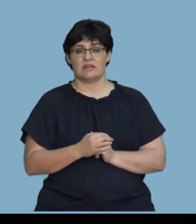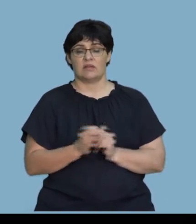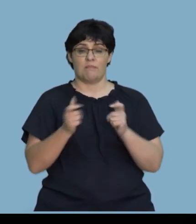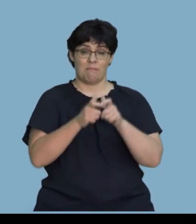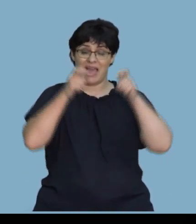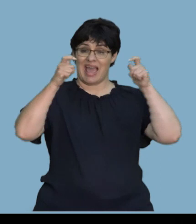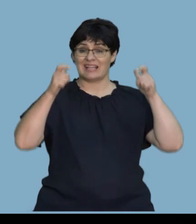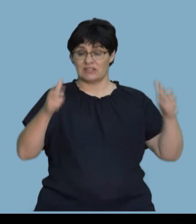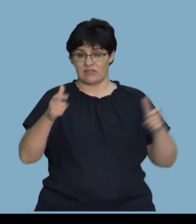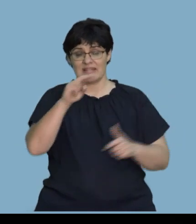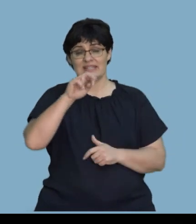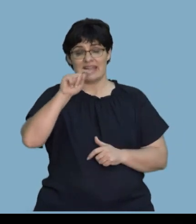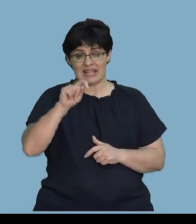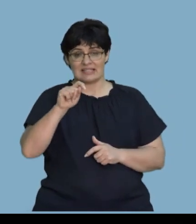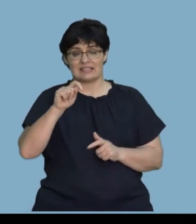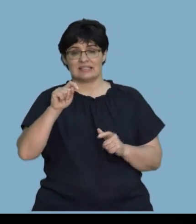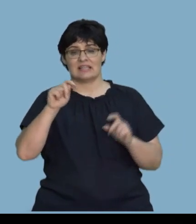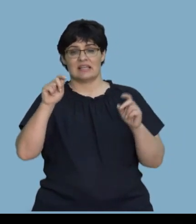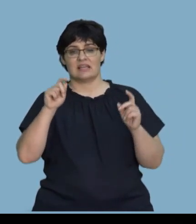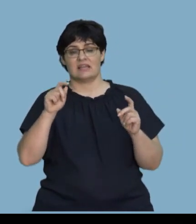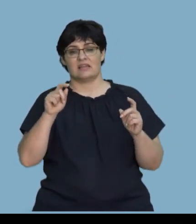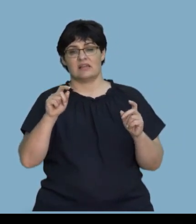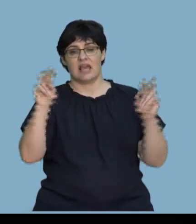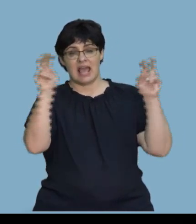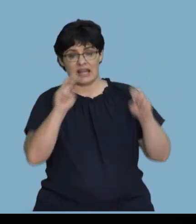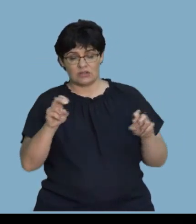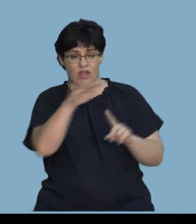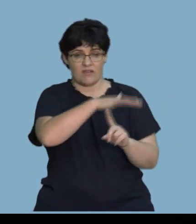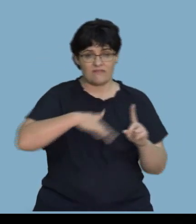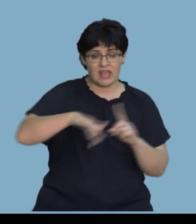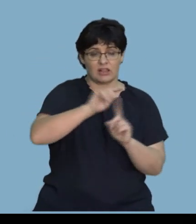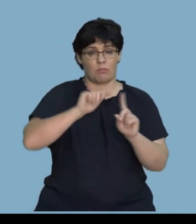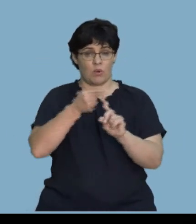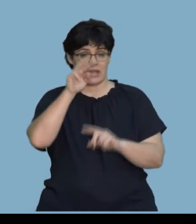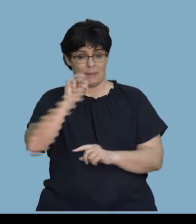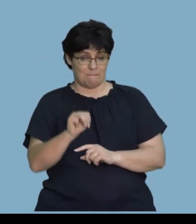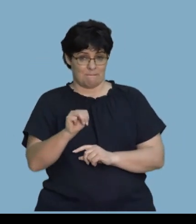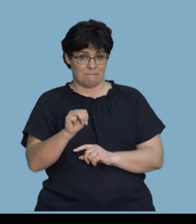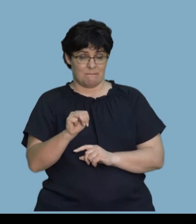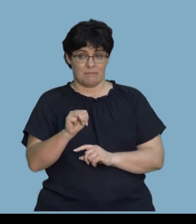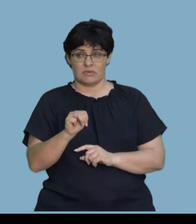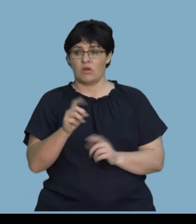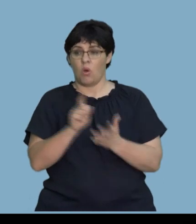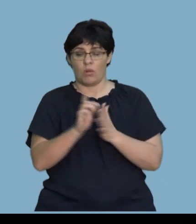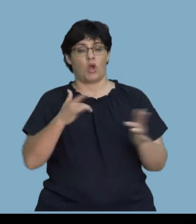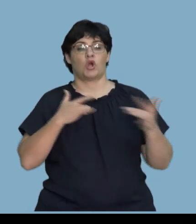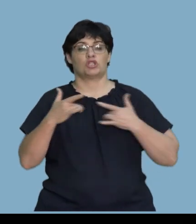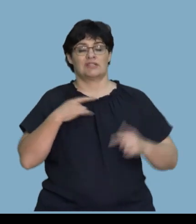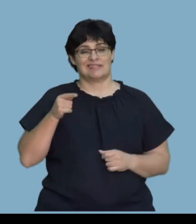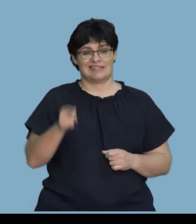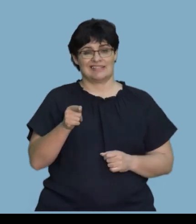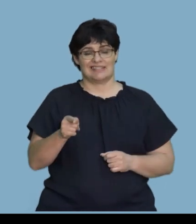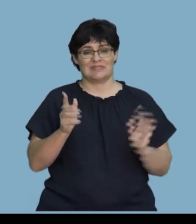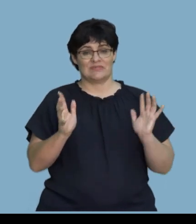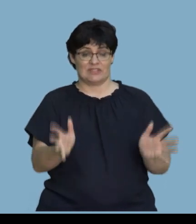the magnitude of net net electric field at point M, then we are only concerned